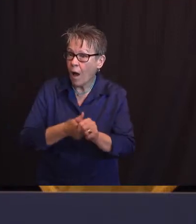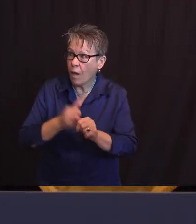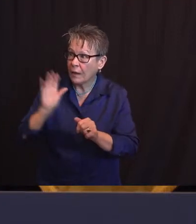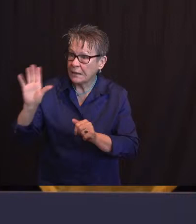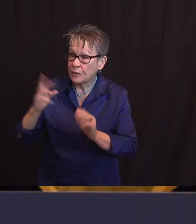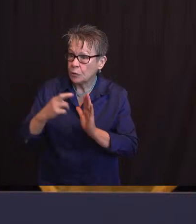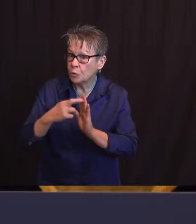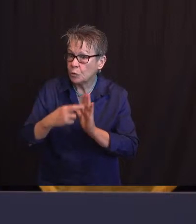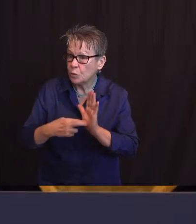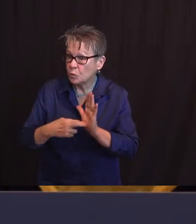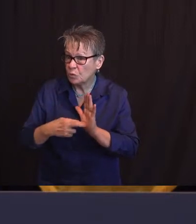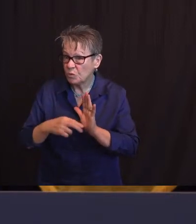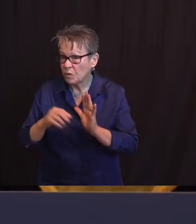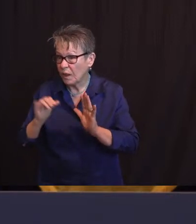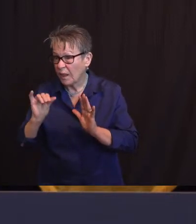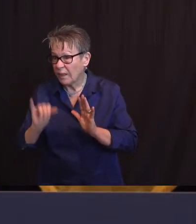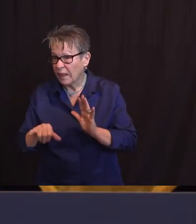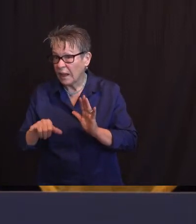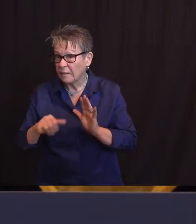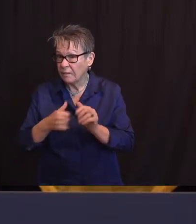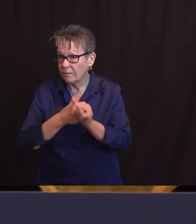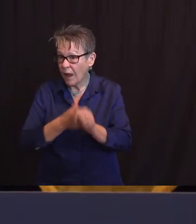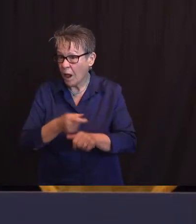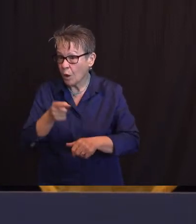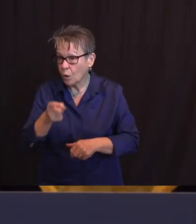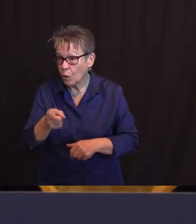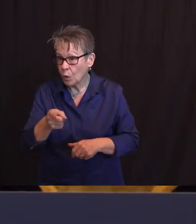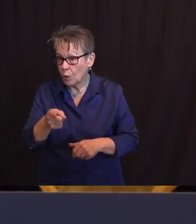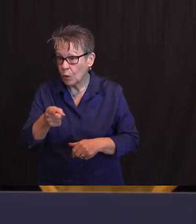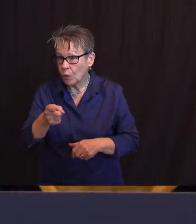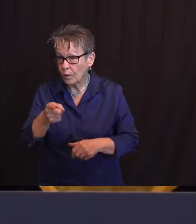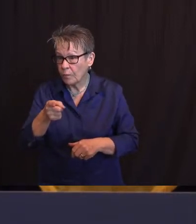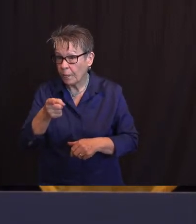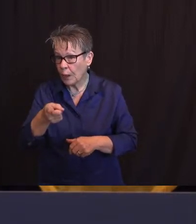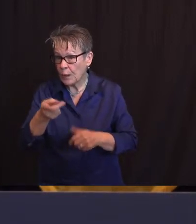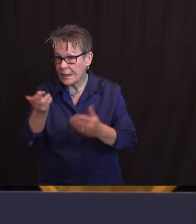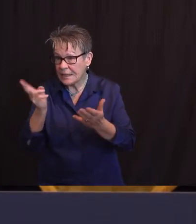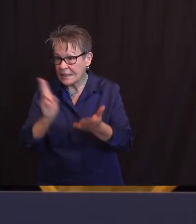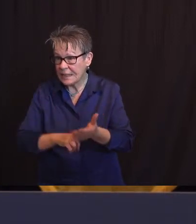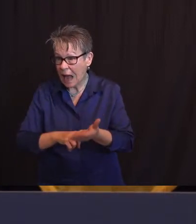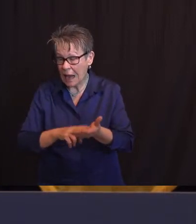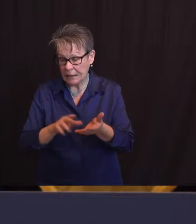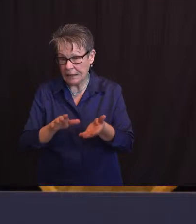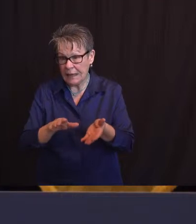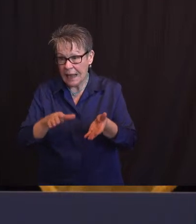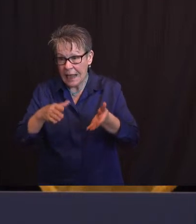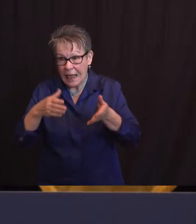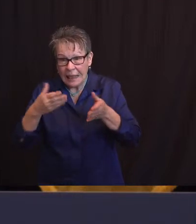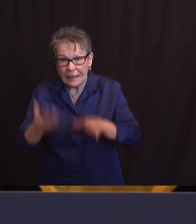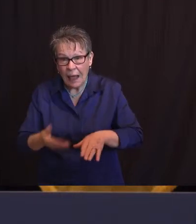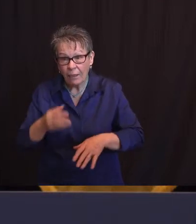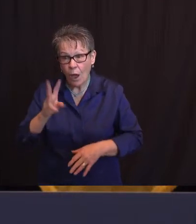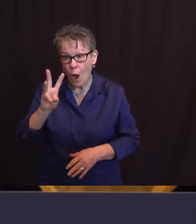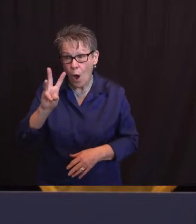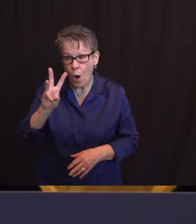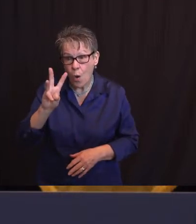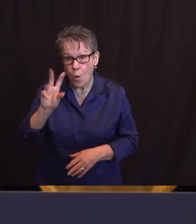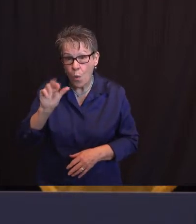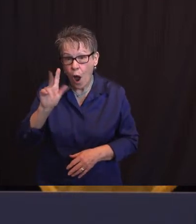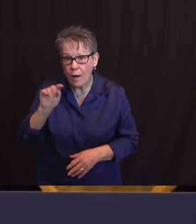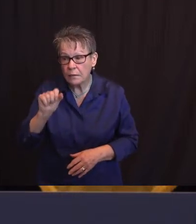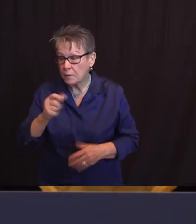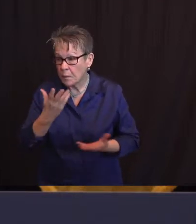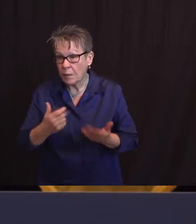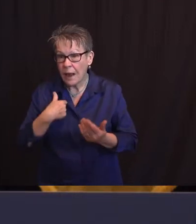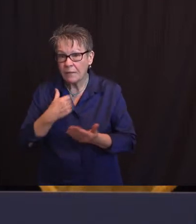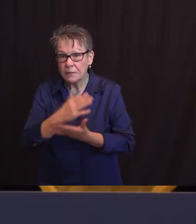quote, signing a death warrant. Are you concerned about nursing home misinformation or outright falsehoods as